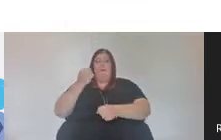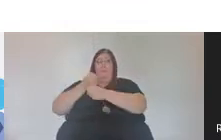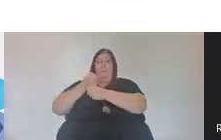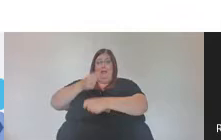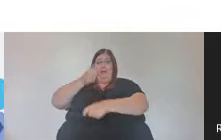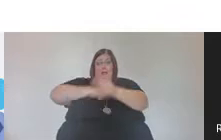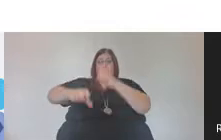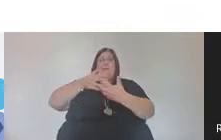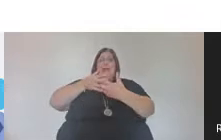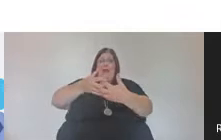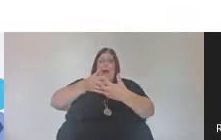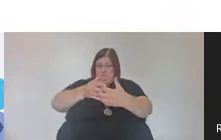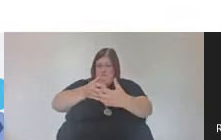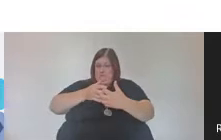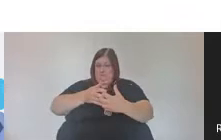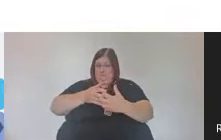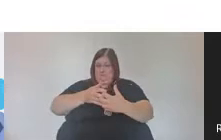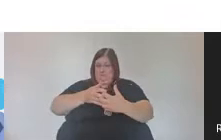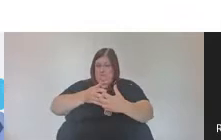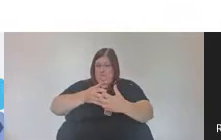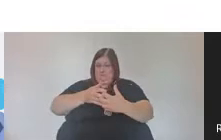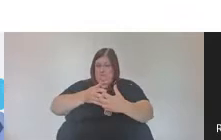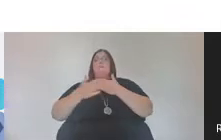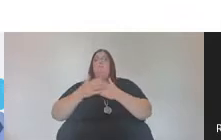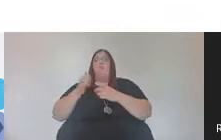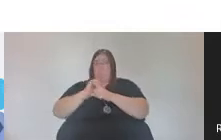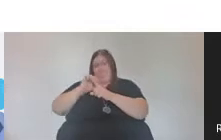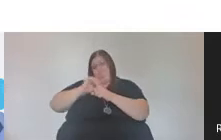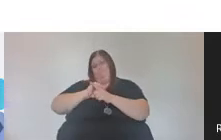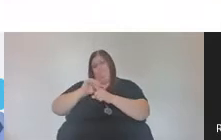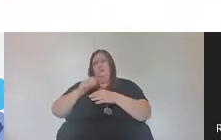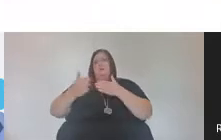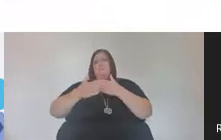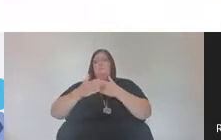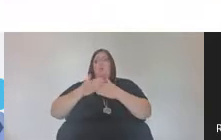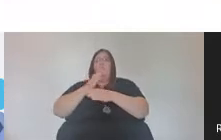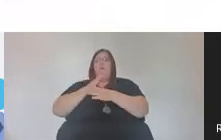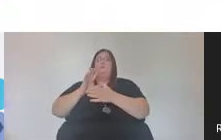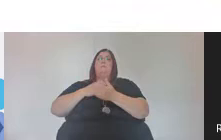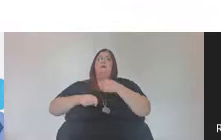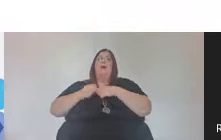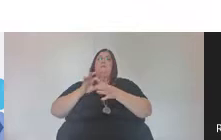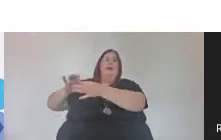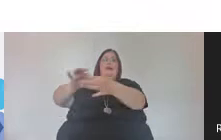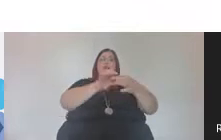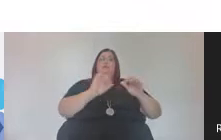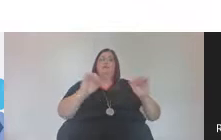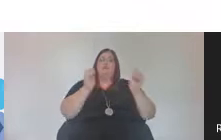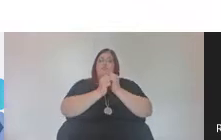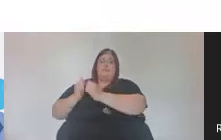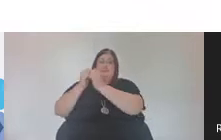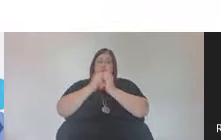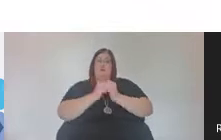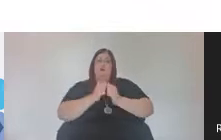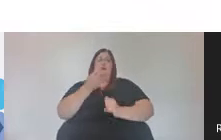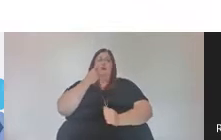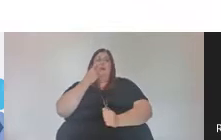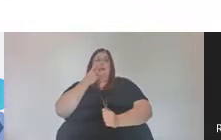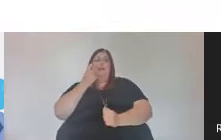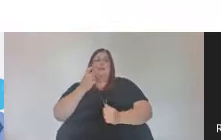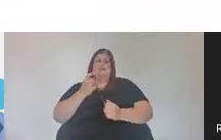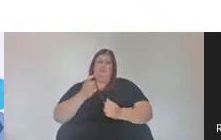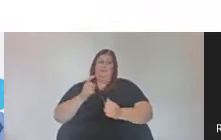community engagement. We need to do more work to arrive at a system collective agreement on the exact scale and nature of what the